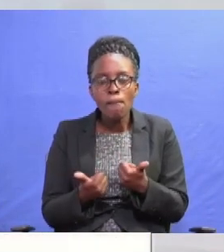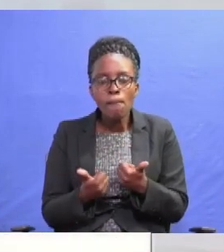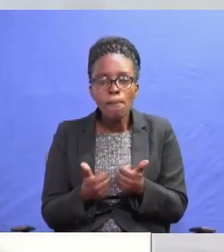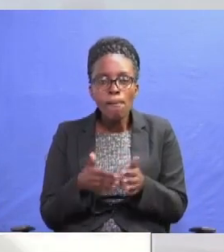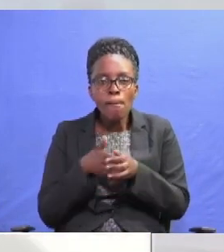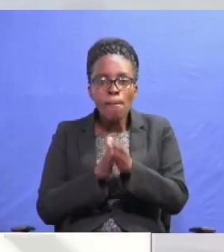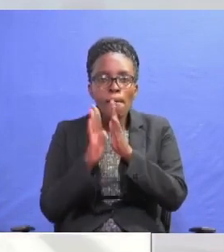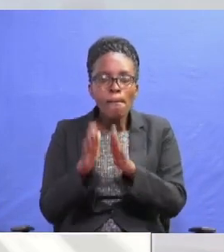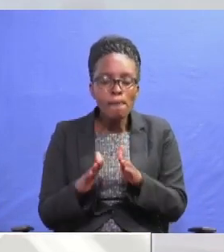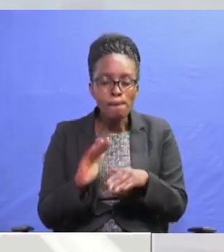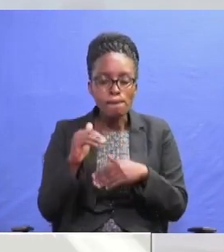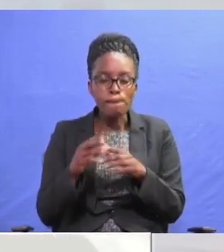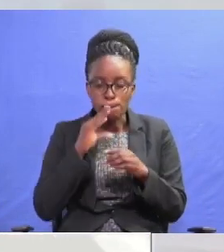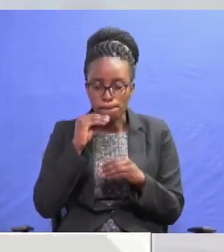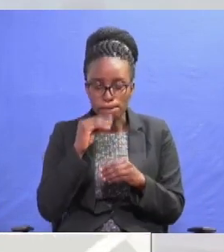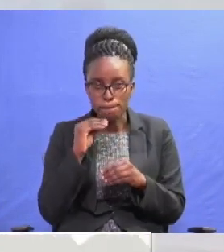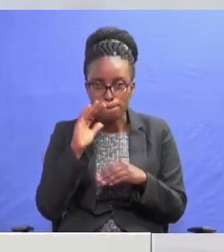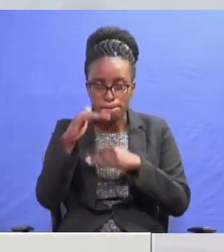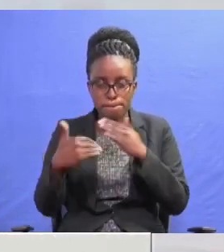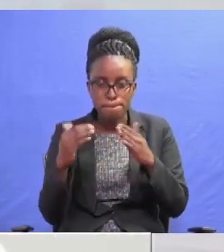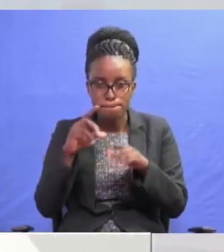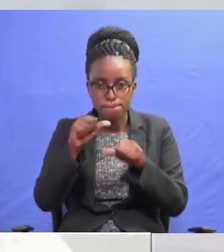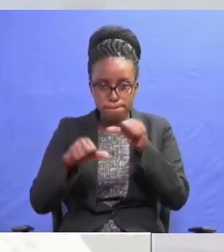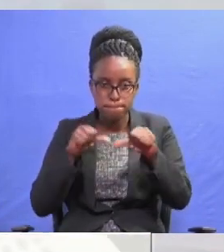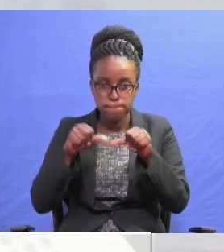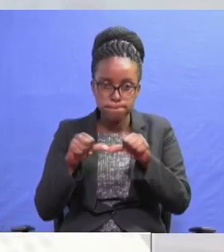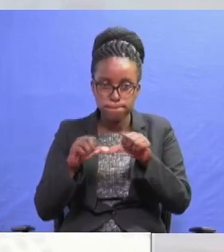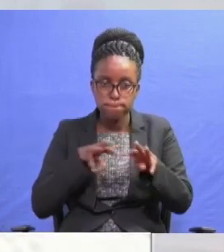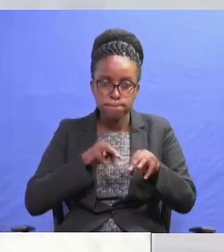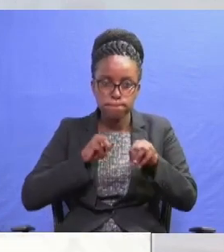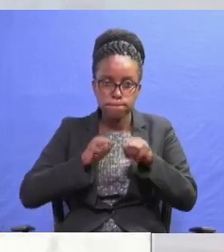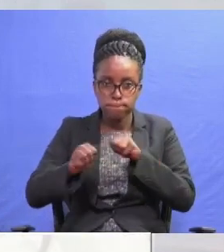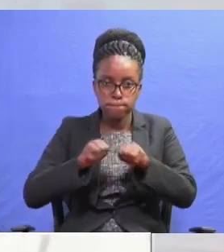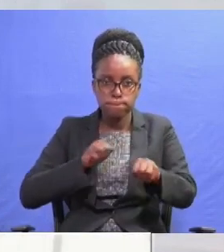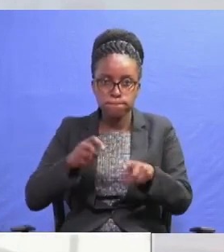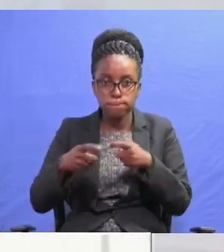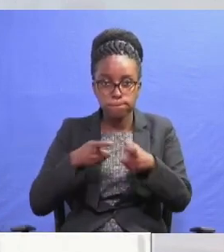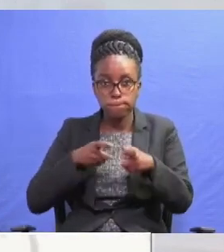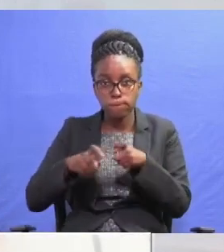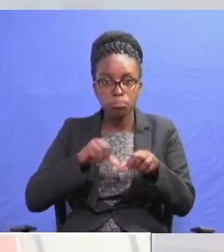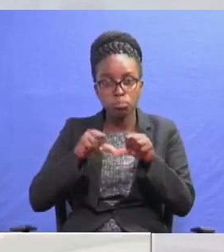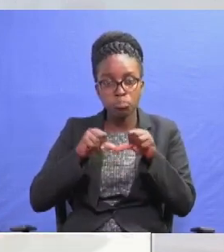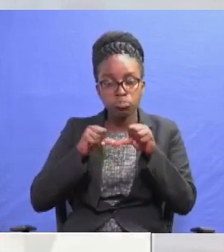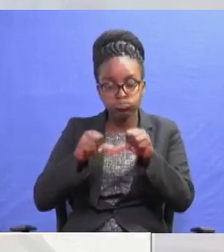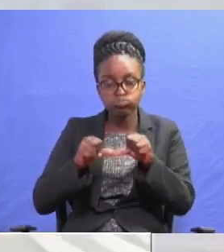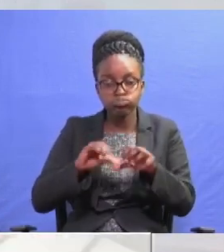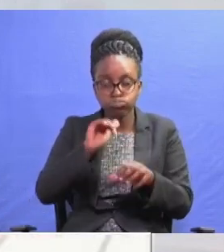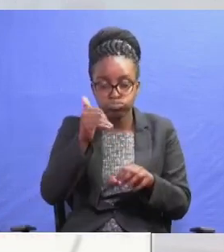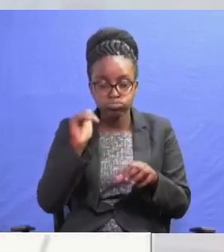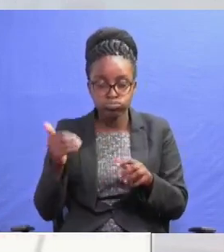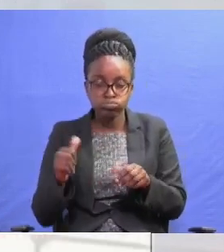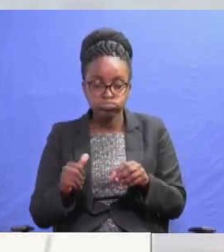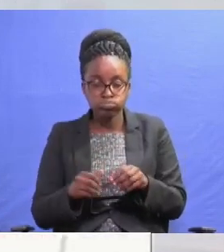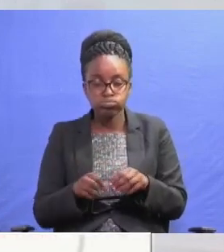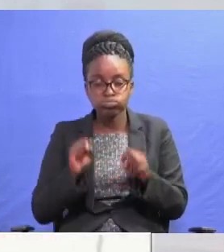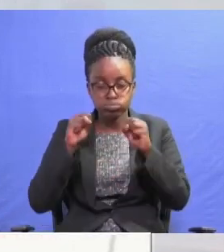talked about the risk management, and of course this might sound as the antidote that the country is probably